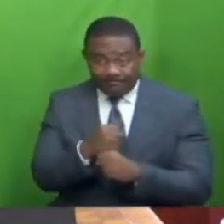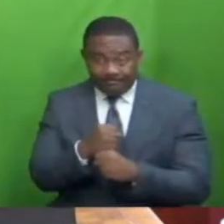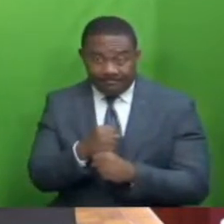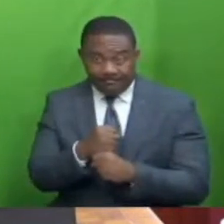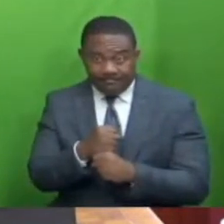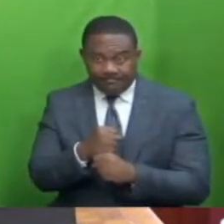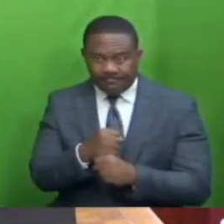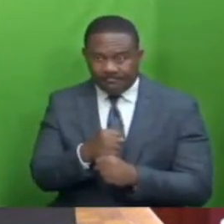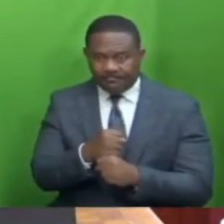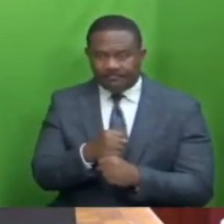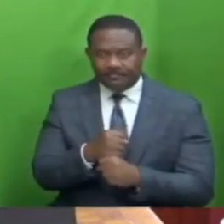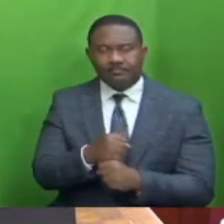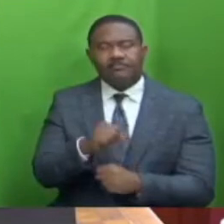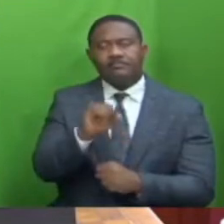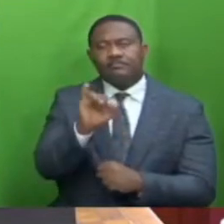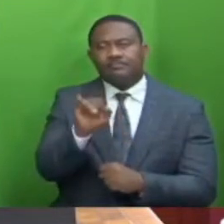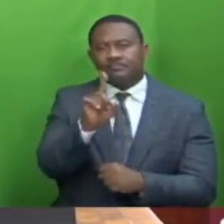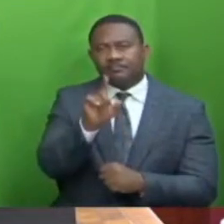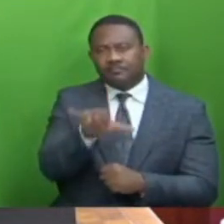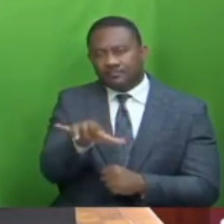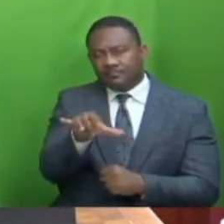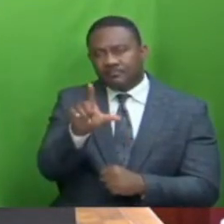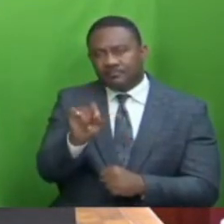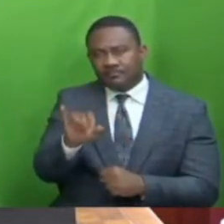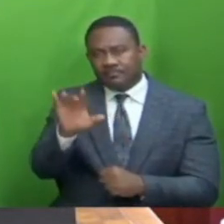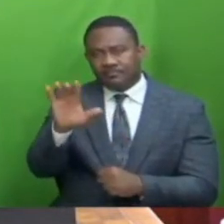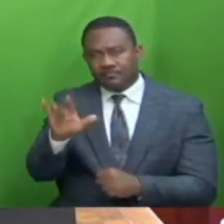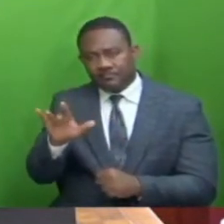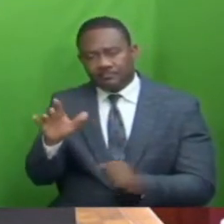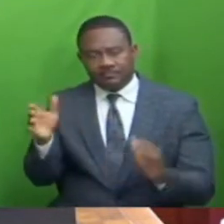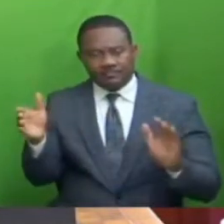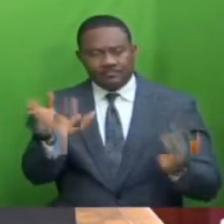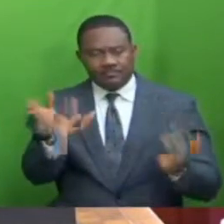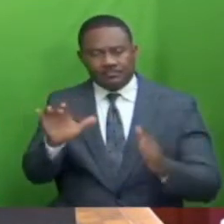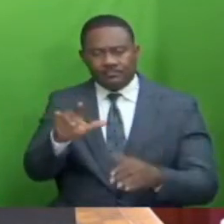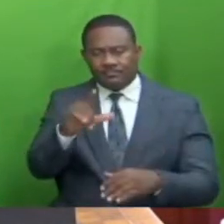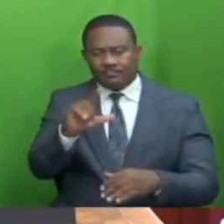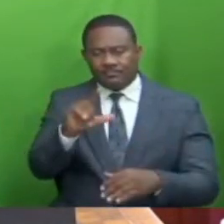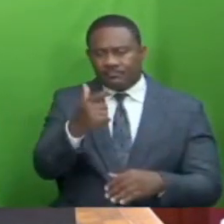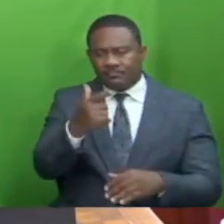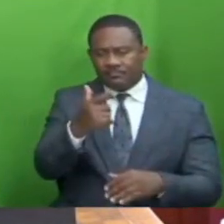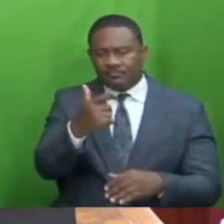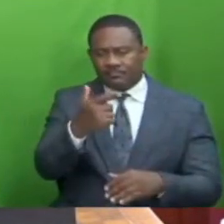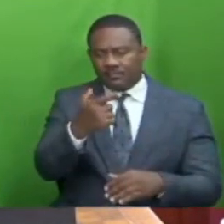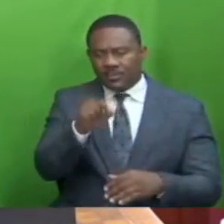July 17, 2023, compared to 21.1% in the